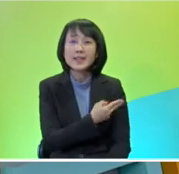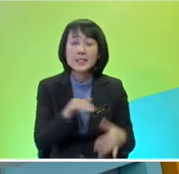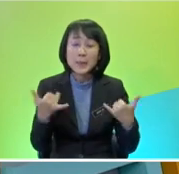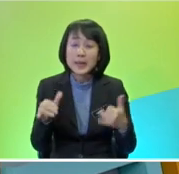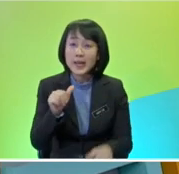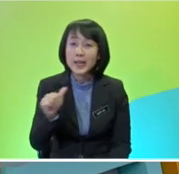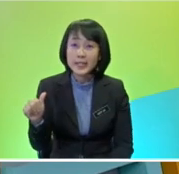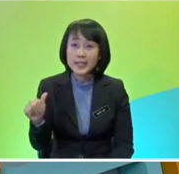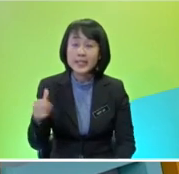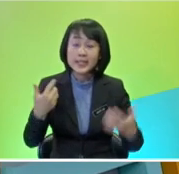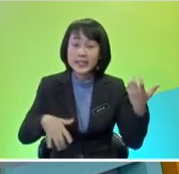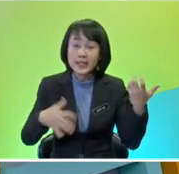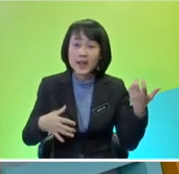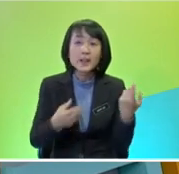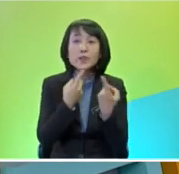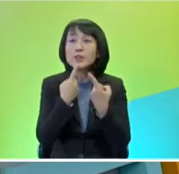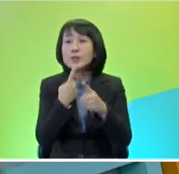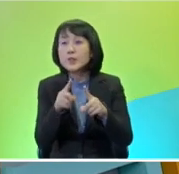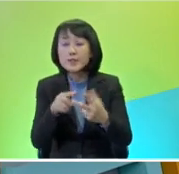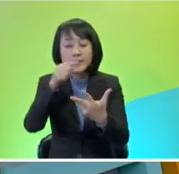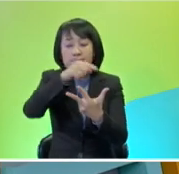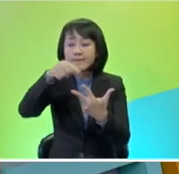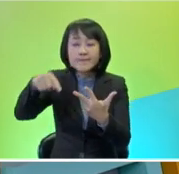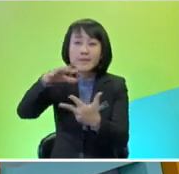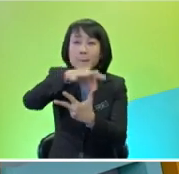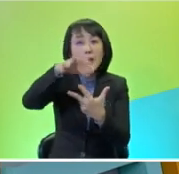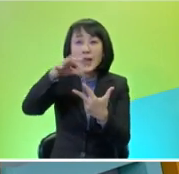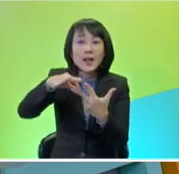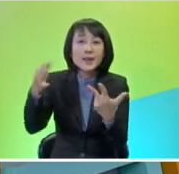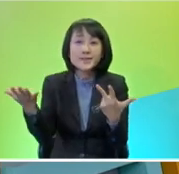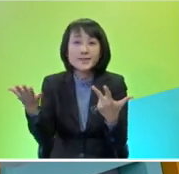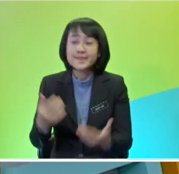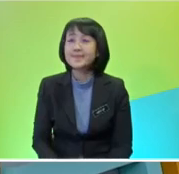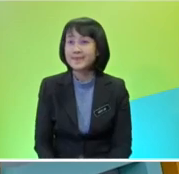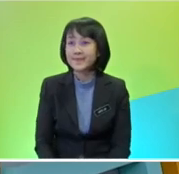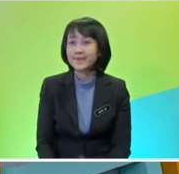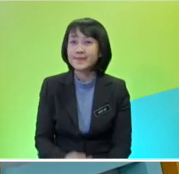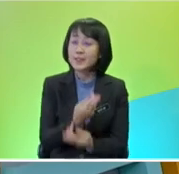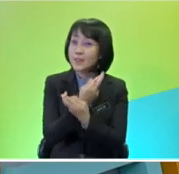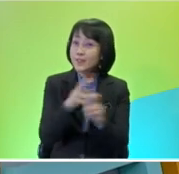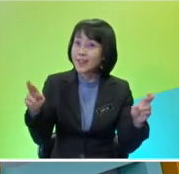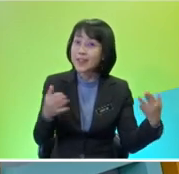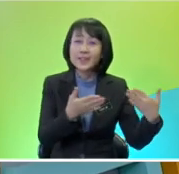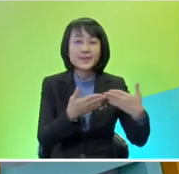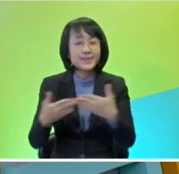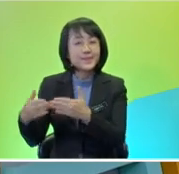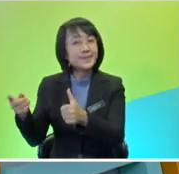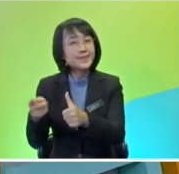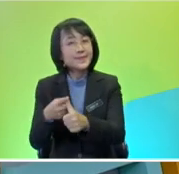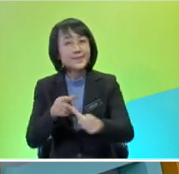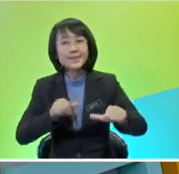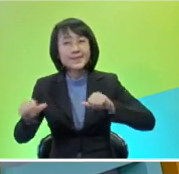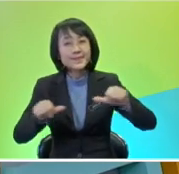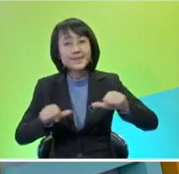okay. Alright, if you want to join or not sure. Okay, if you are ready, let's proceed with the first one. So